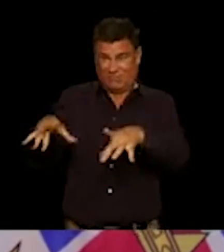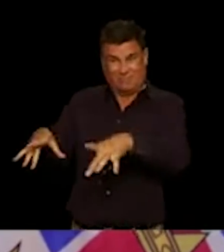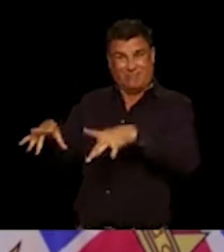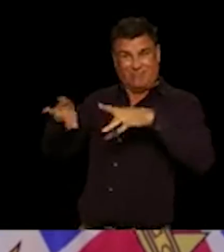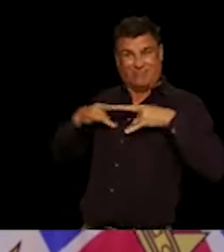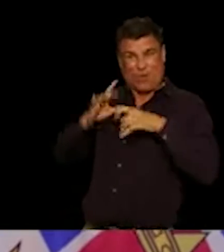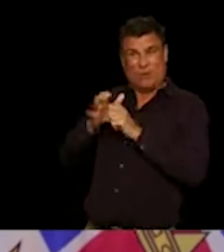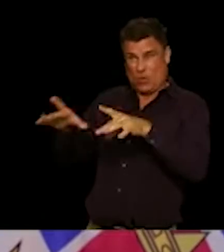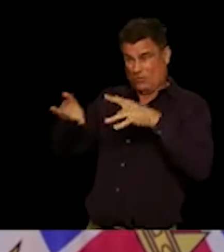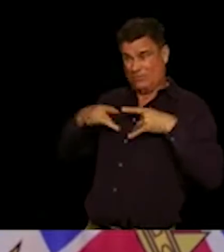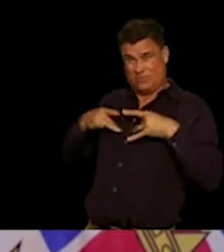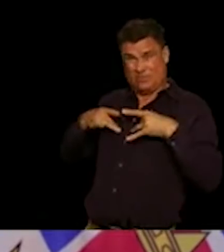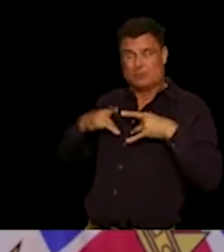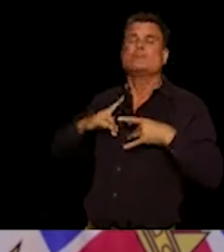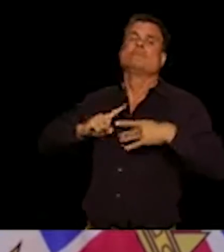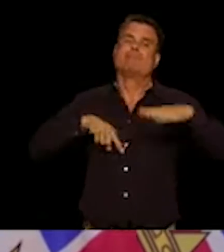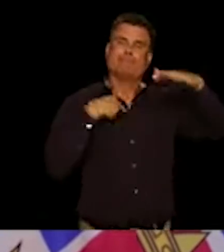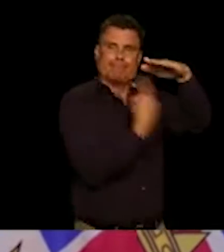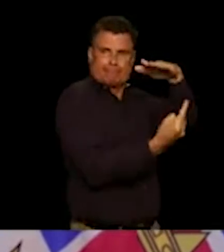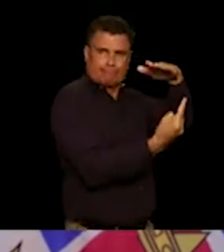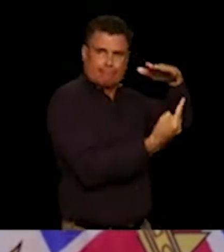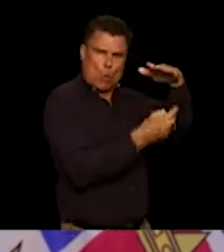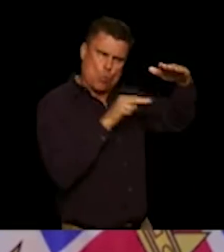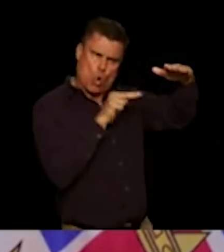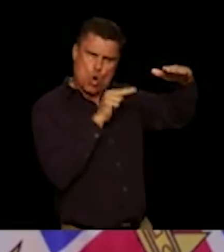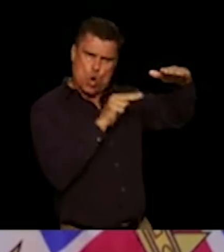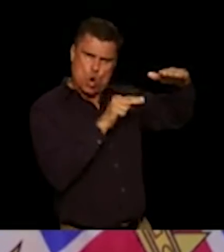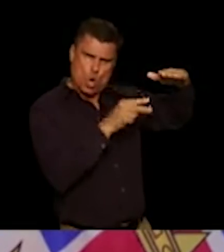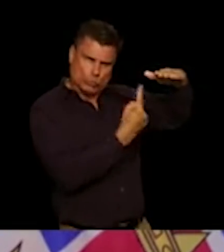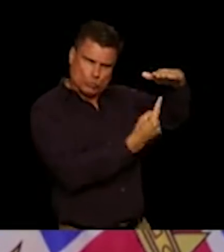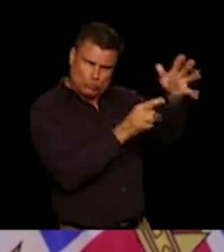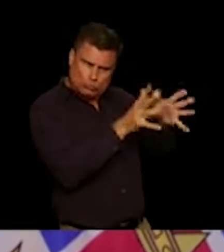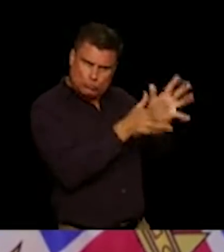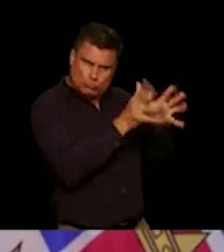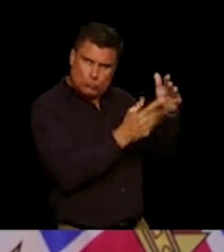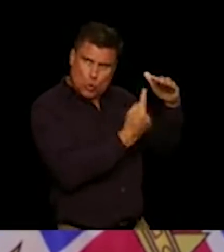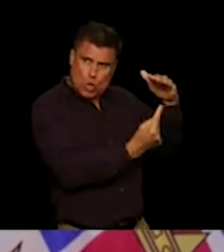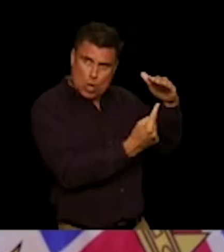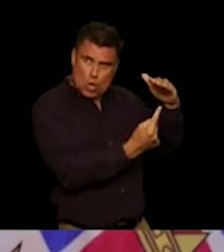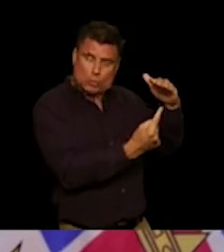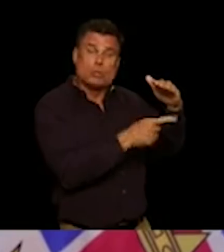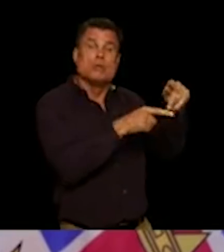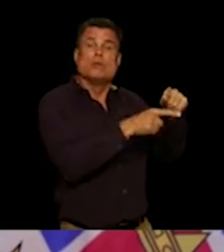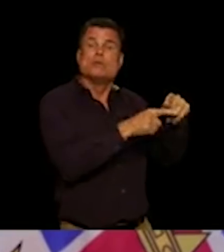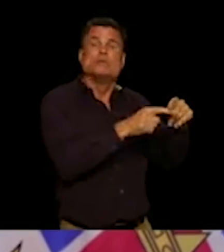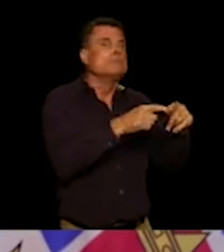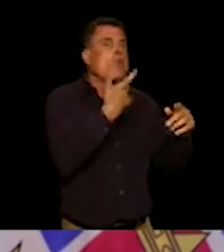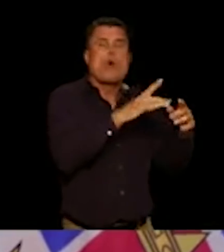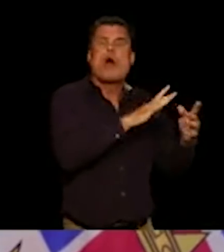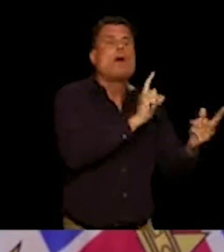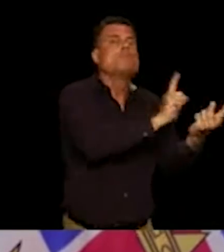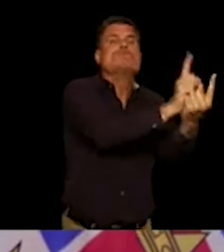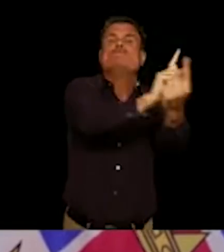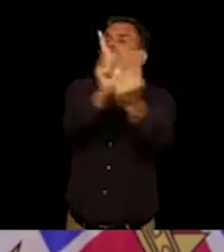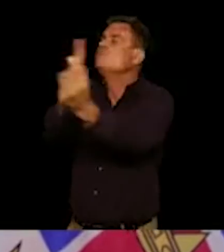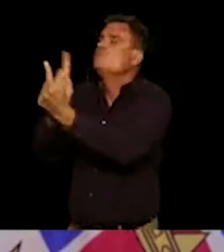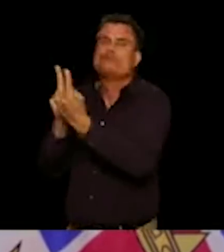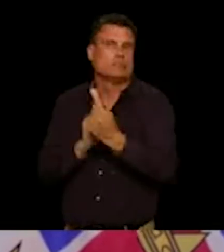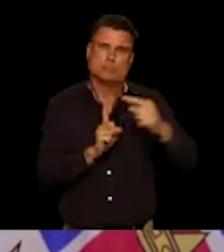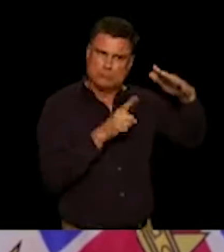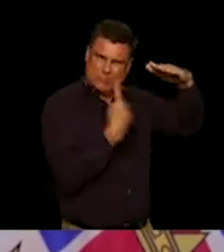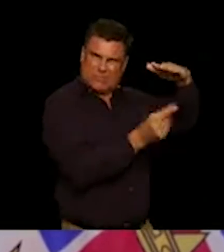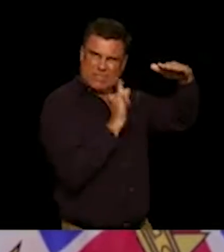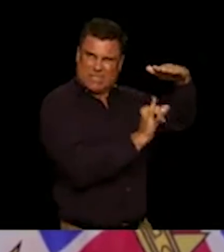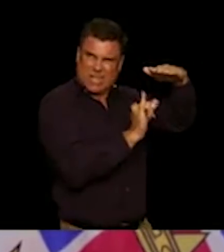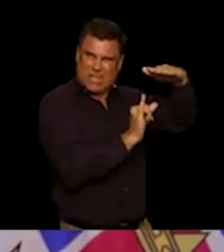by making sure that anybody who's been exposed is in isolation and monitoring their symptoms and